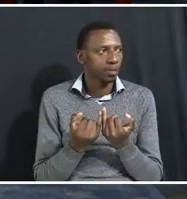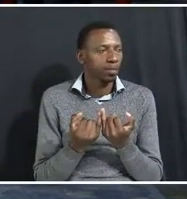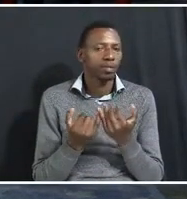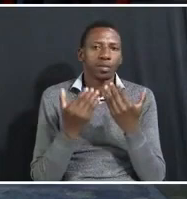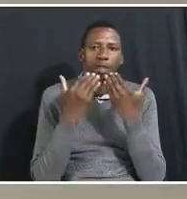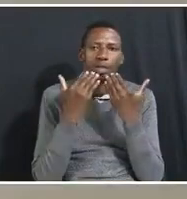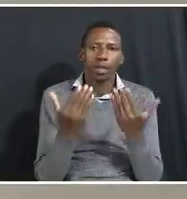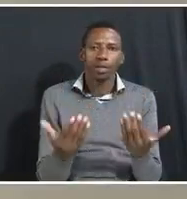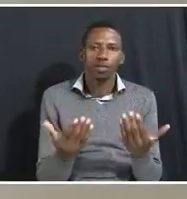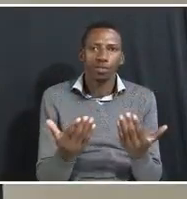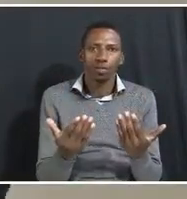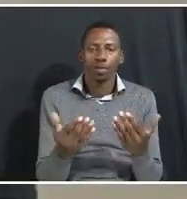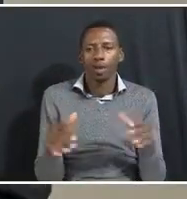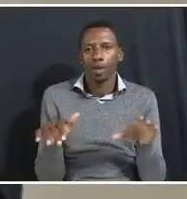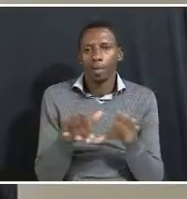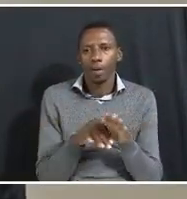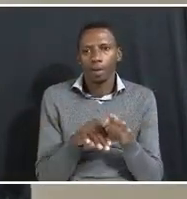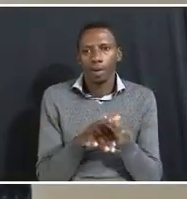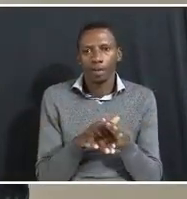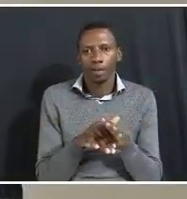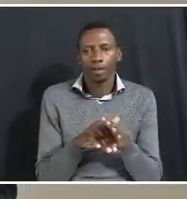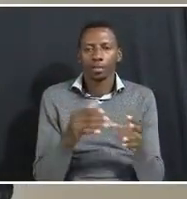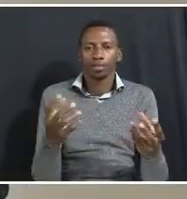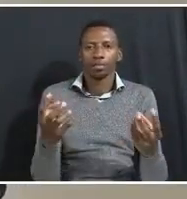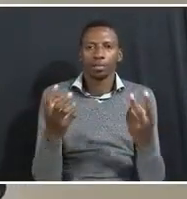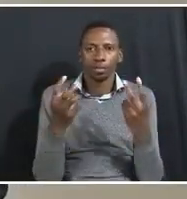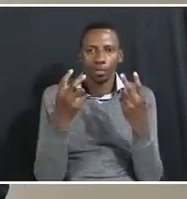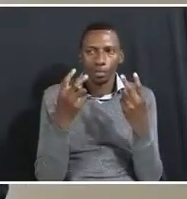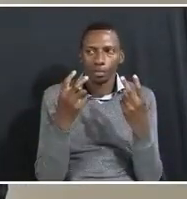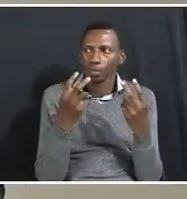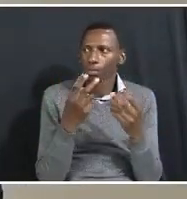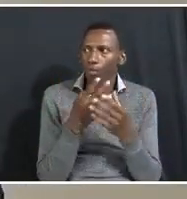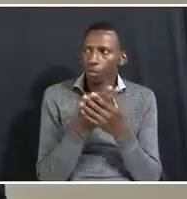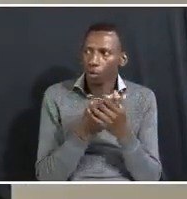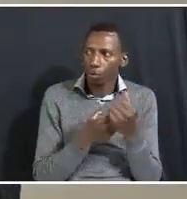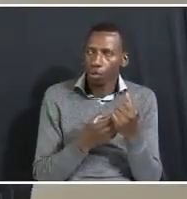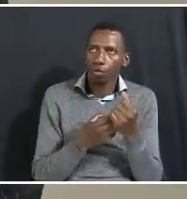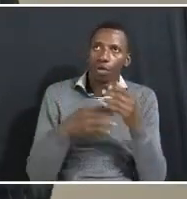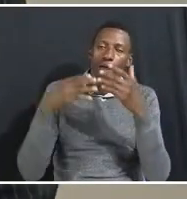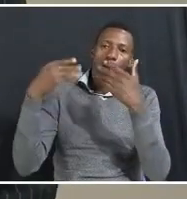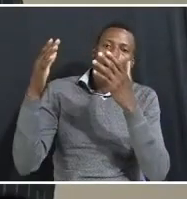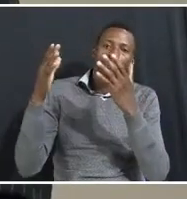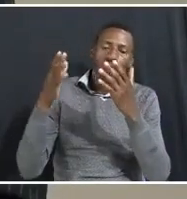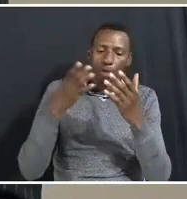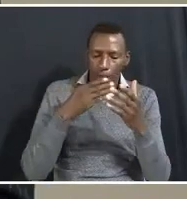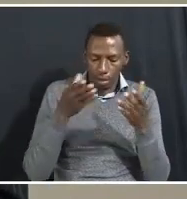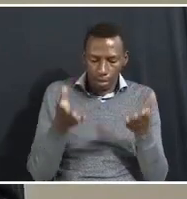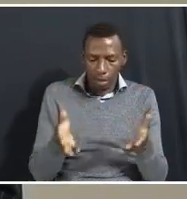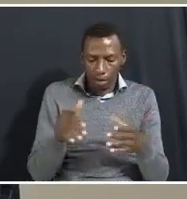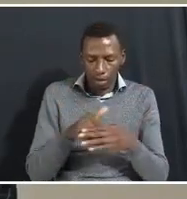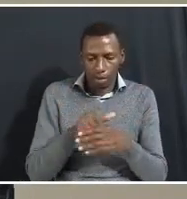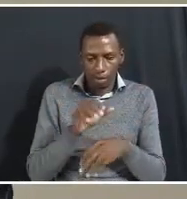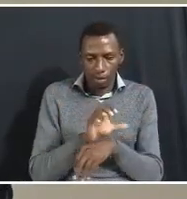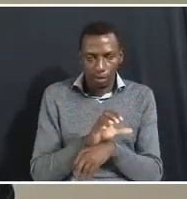Thank you, members, our audience, both internationally and locally.